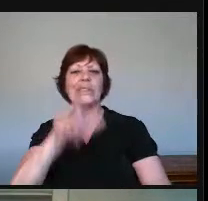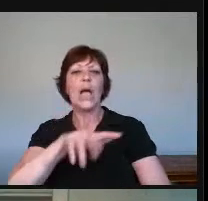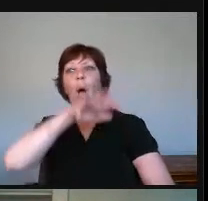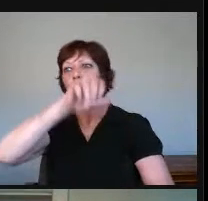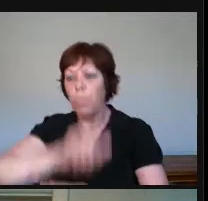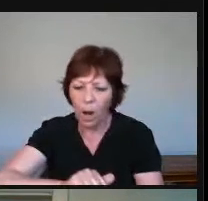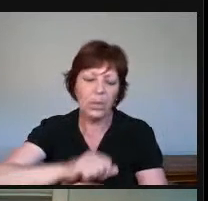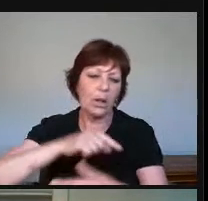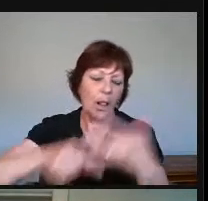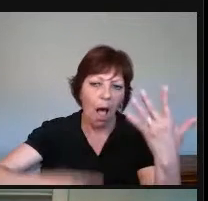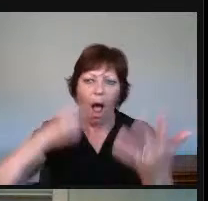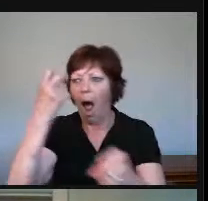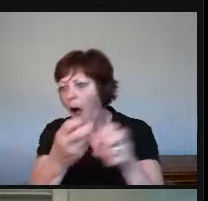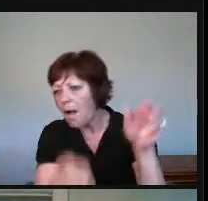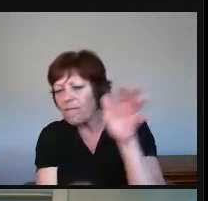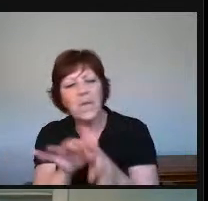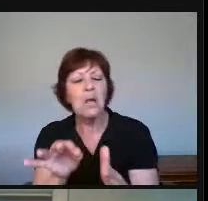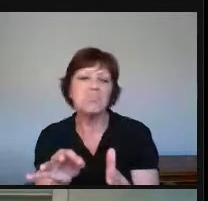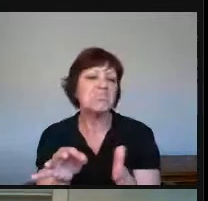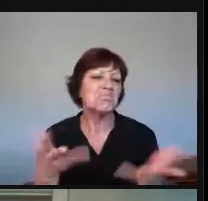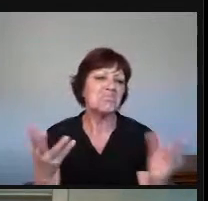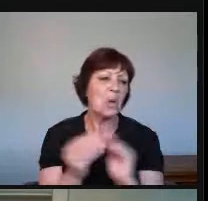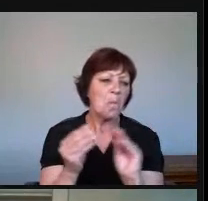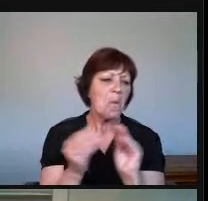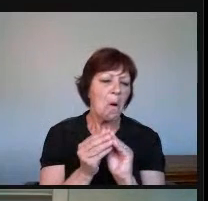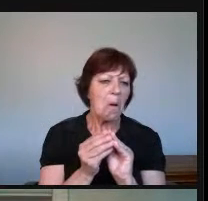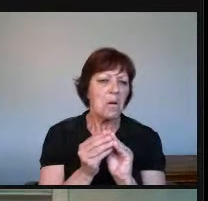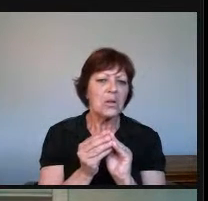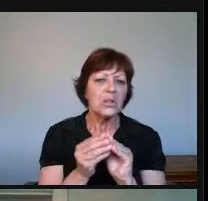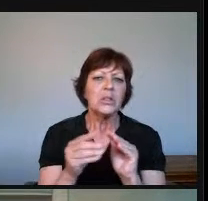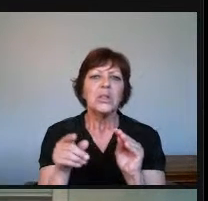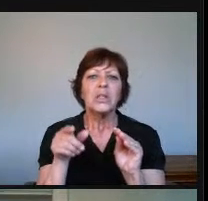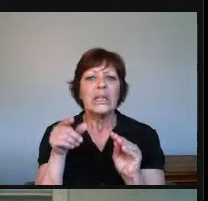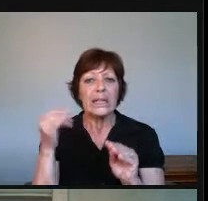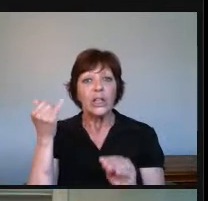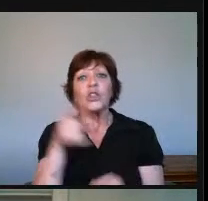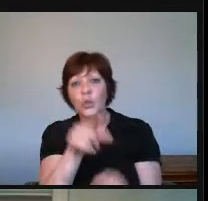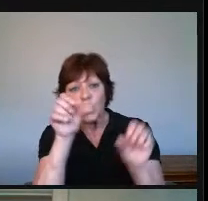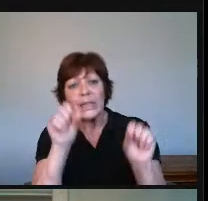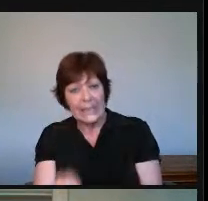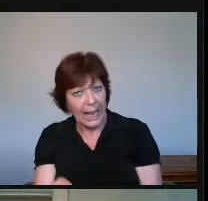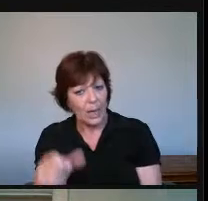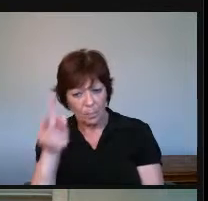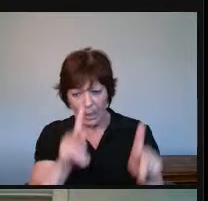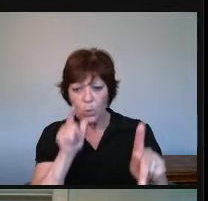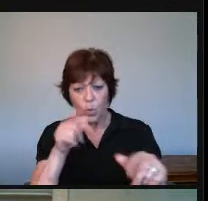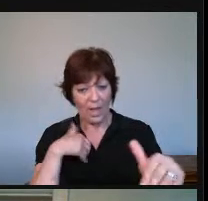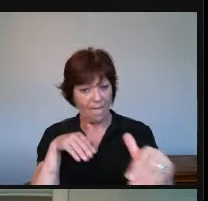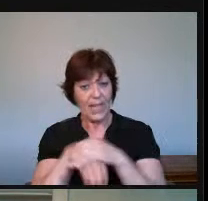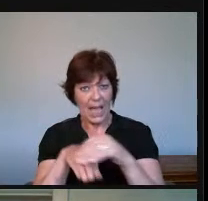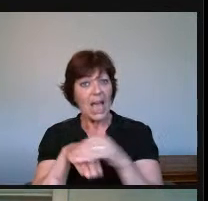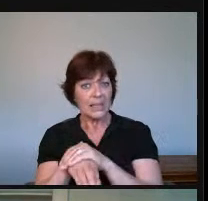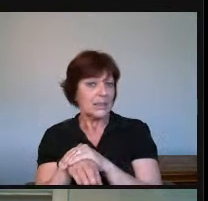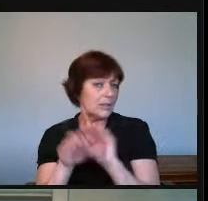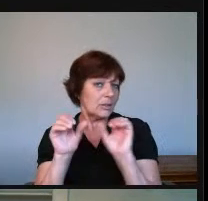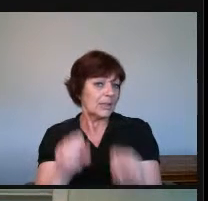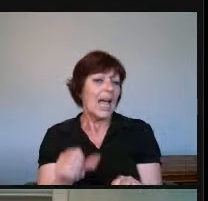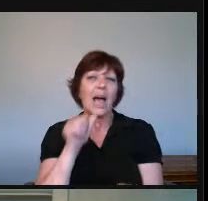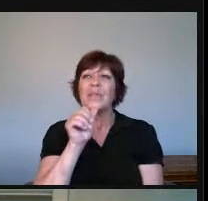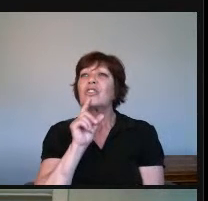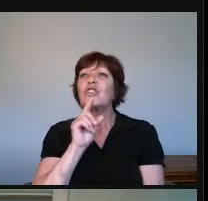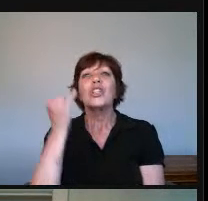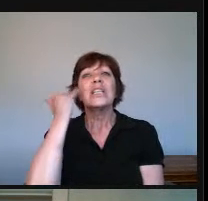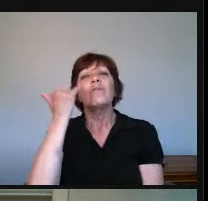concern is that people who have access to the vaccine are not getting it. There is concern about people. I'm not sure we